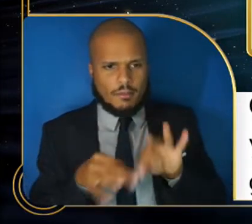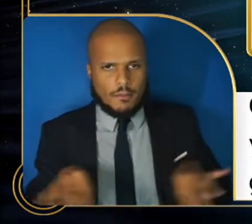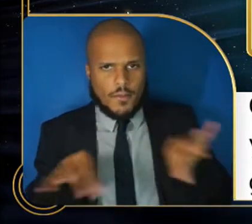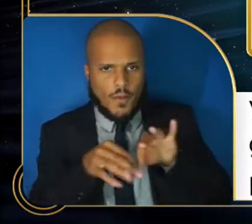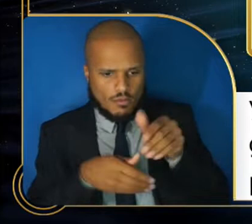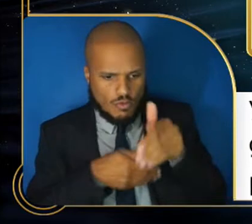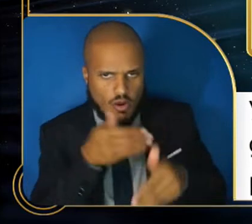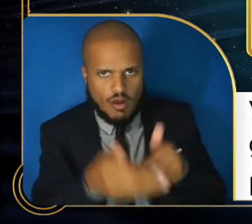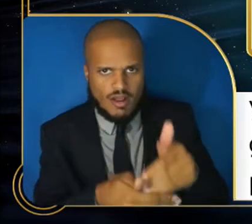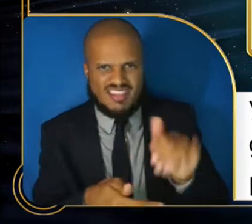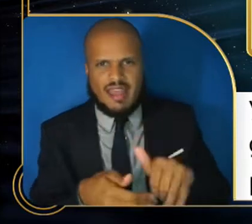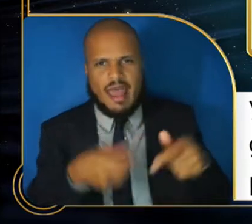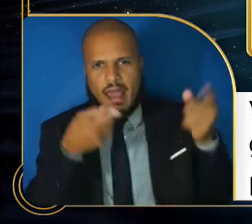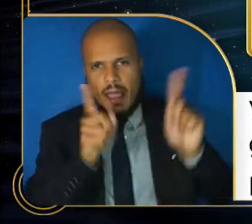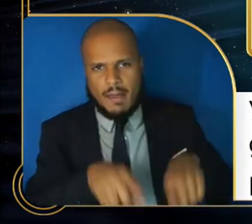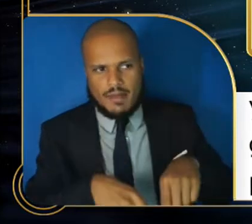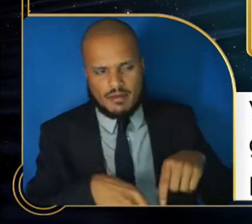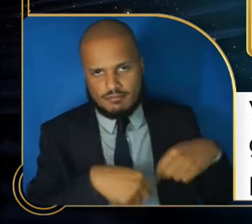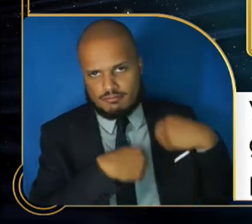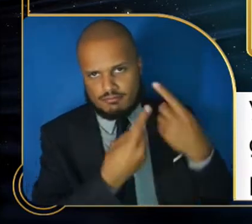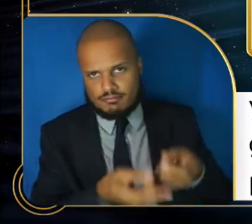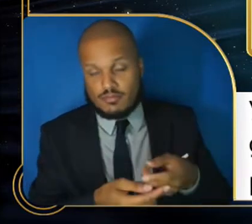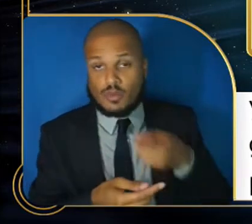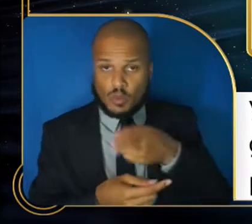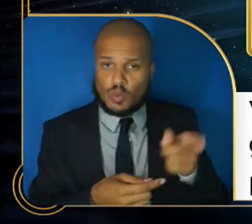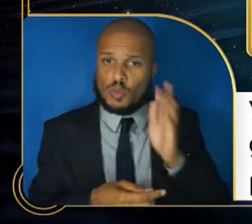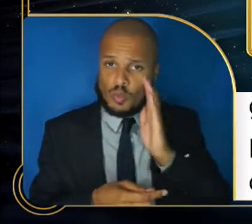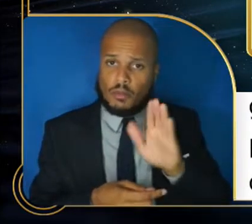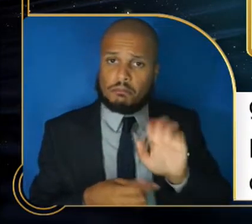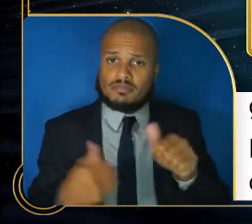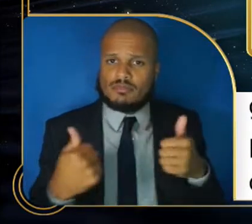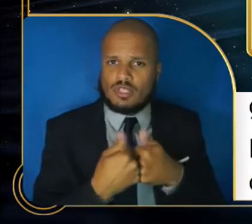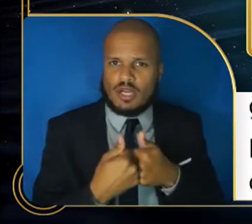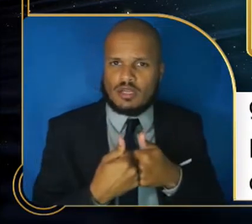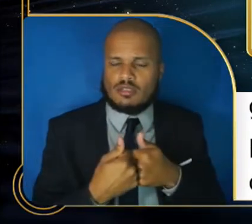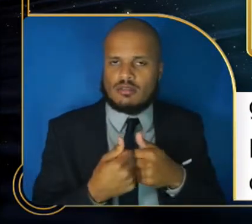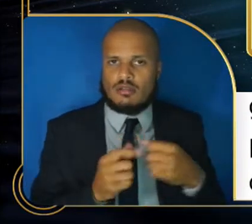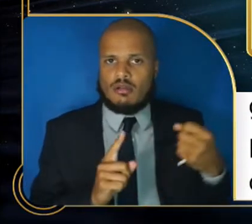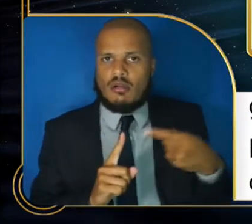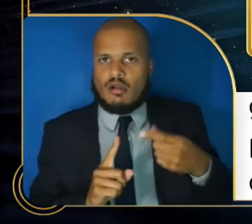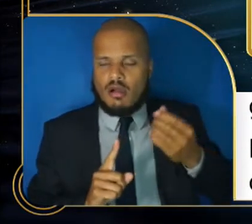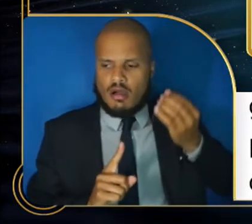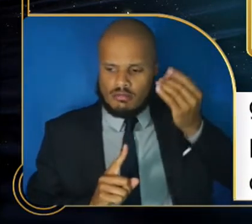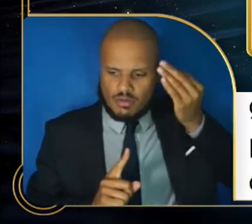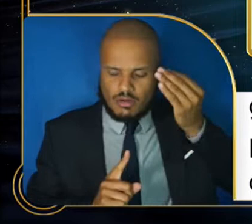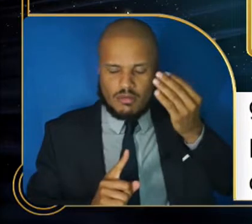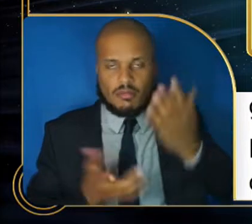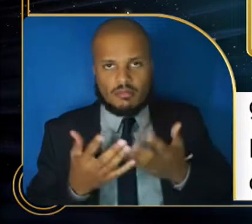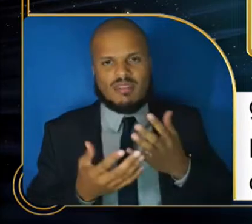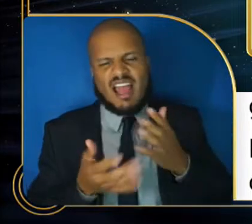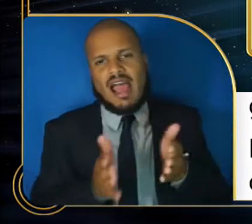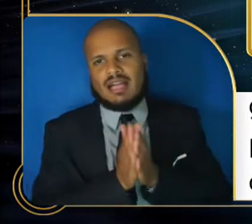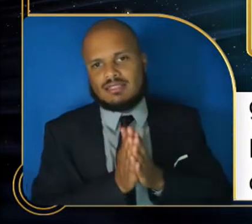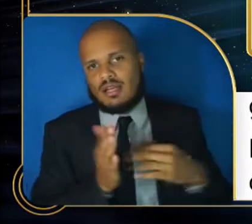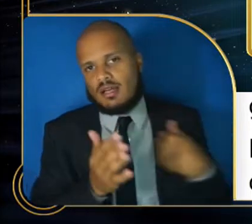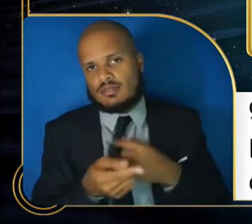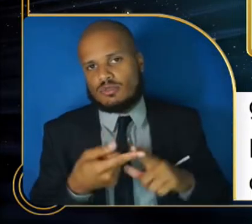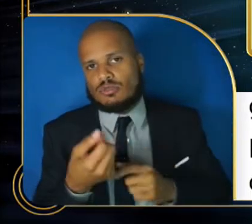made, and you will be challenged to think about and asked to support the critical work